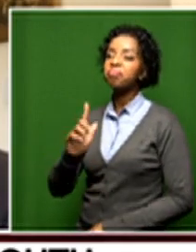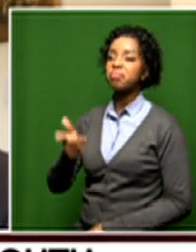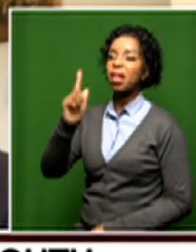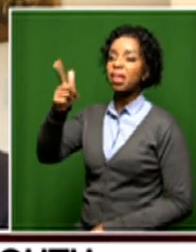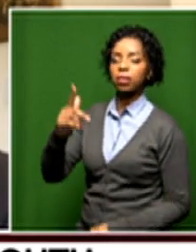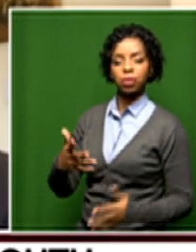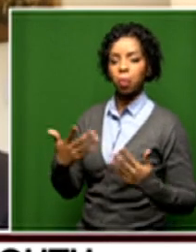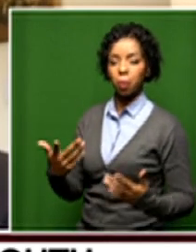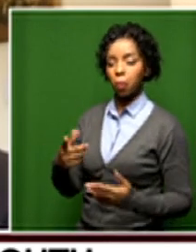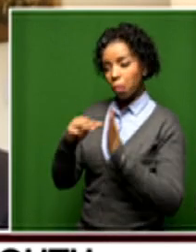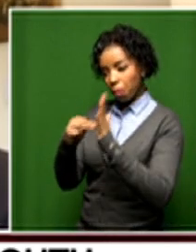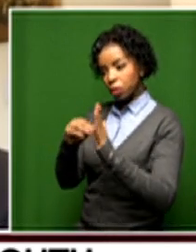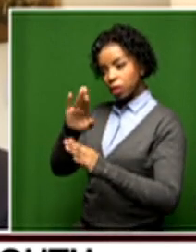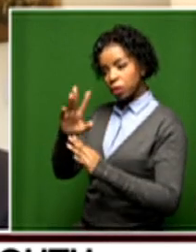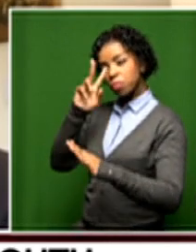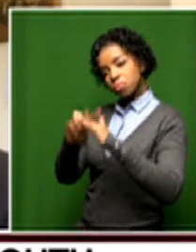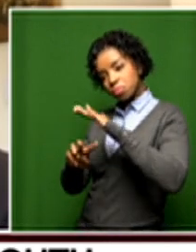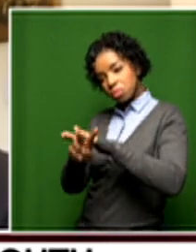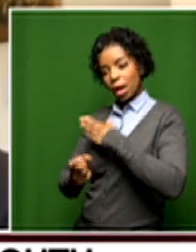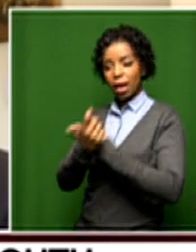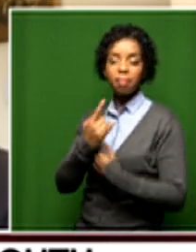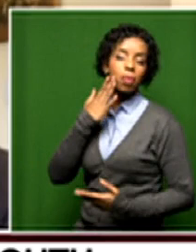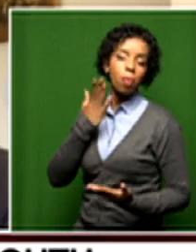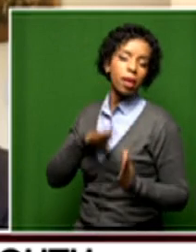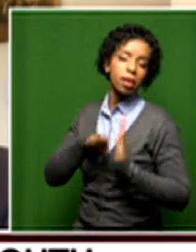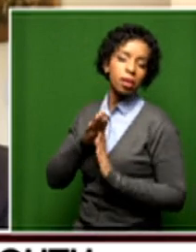your modeling telling you? What are your projections telling you, Dr. Mkhize?